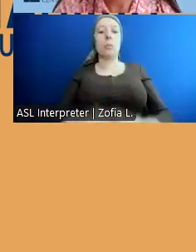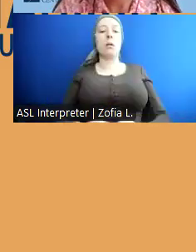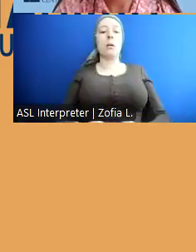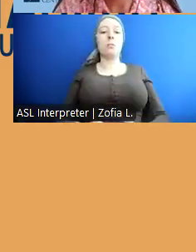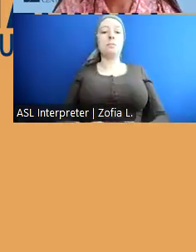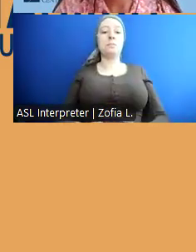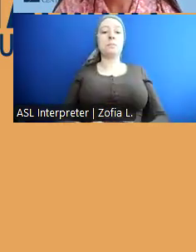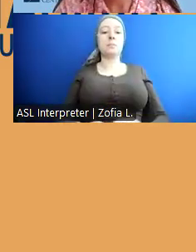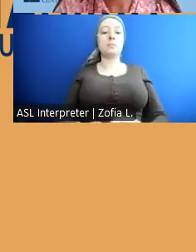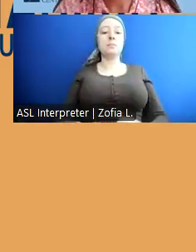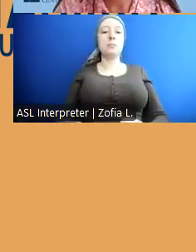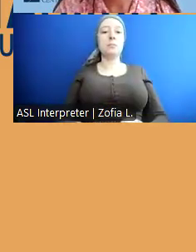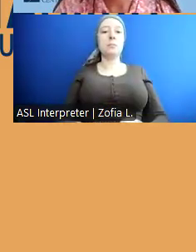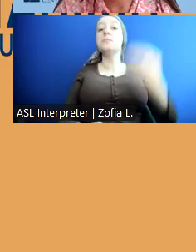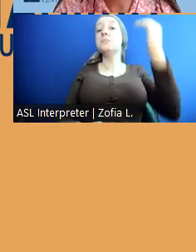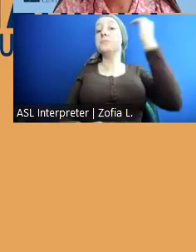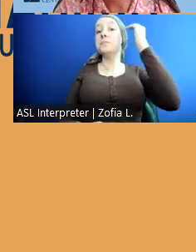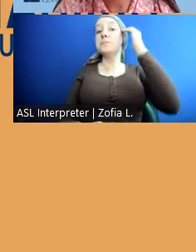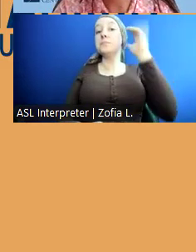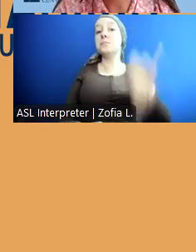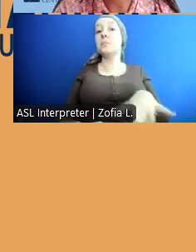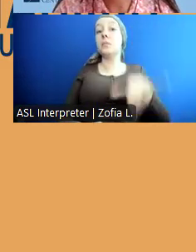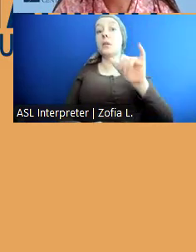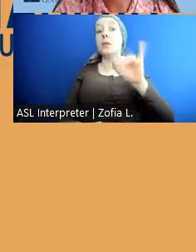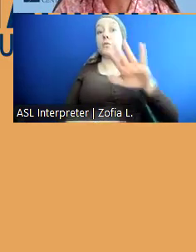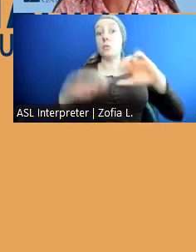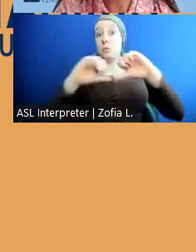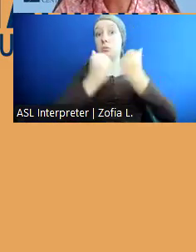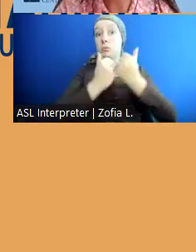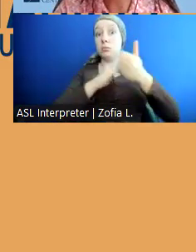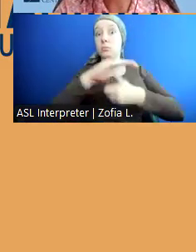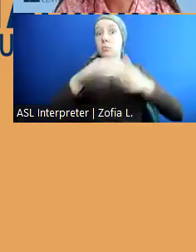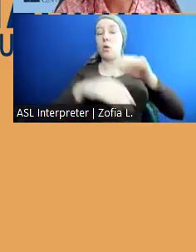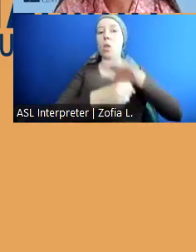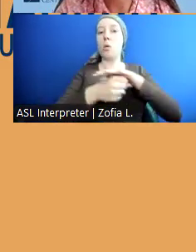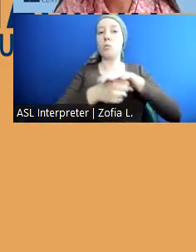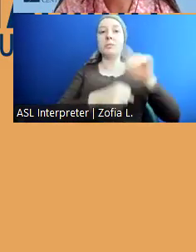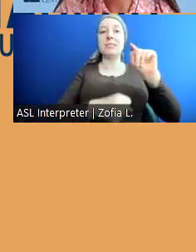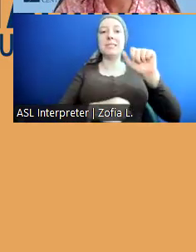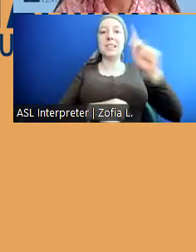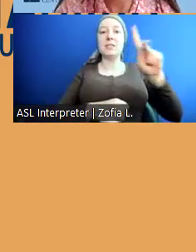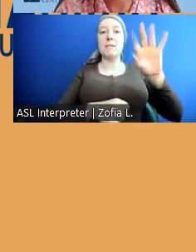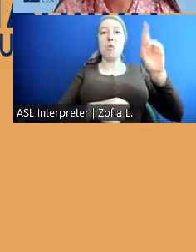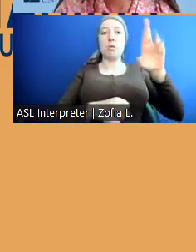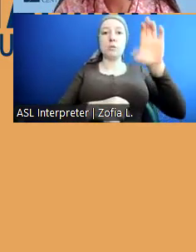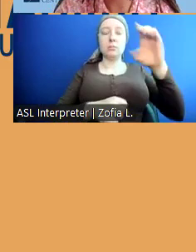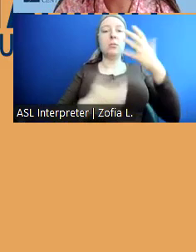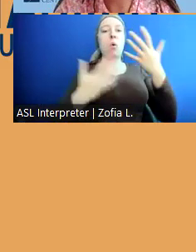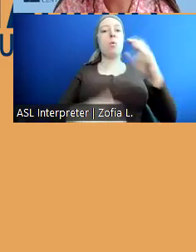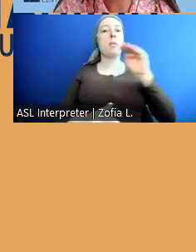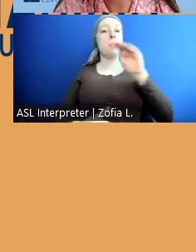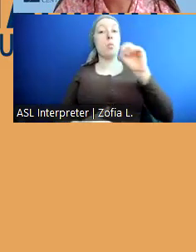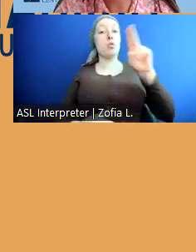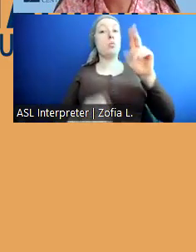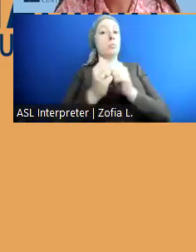And you know, and just knowing if your agency is part of a local task force or if they have an MOU with a local service provider